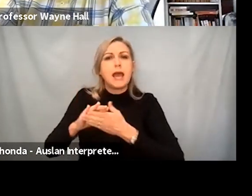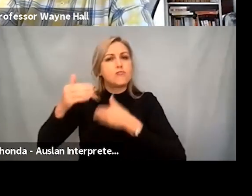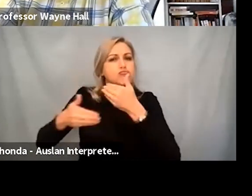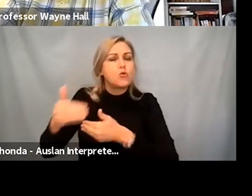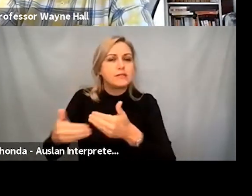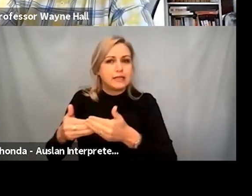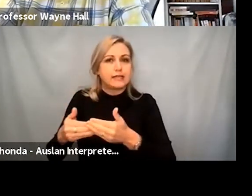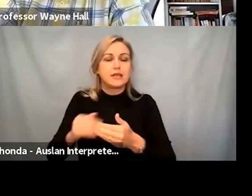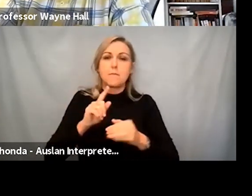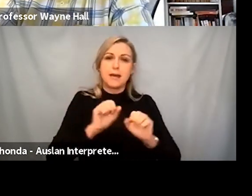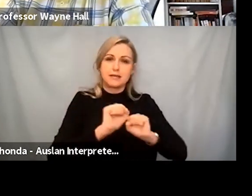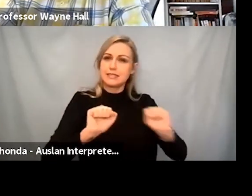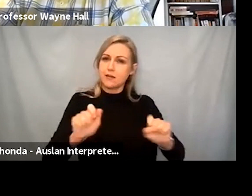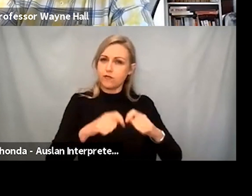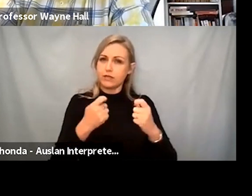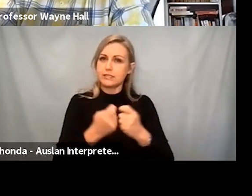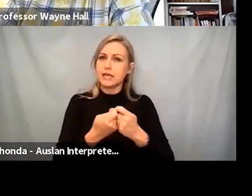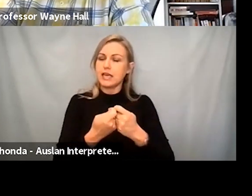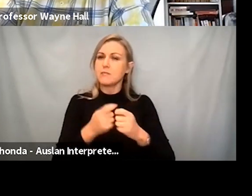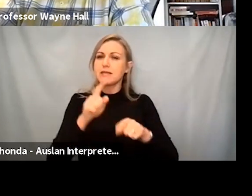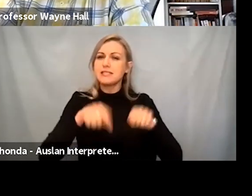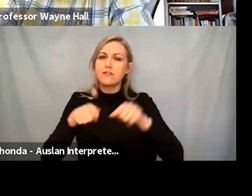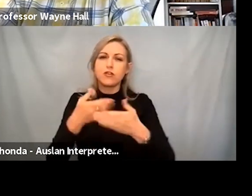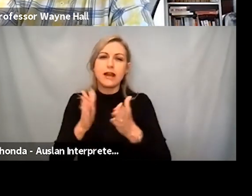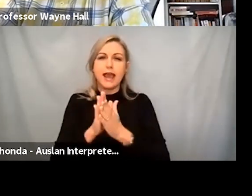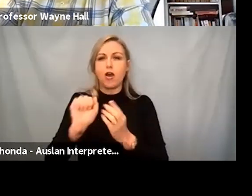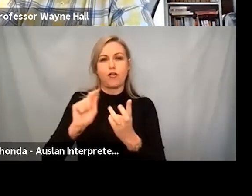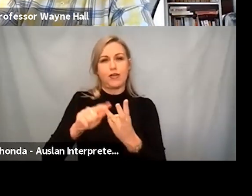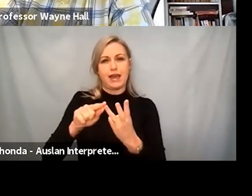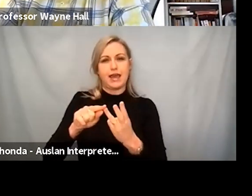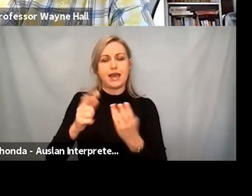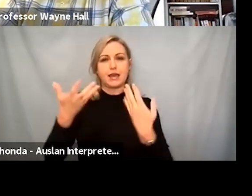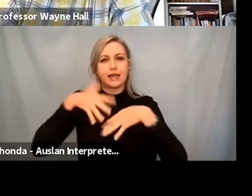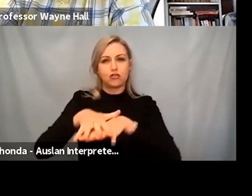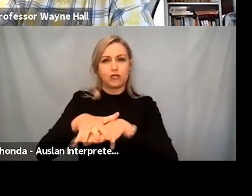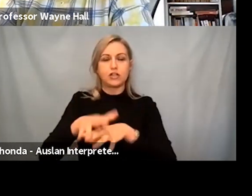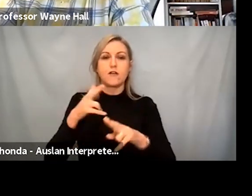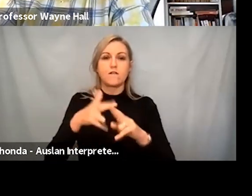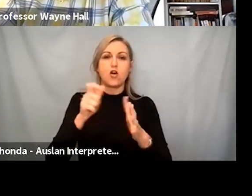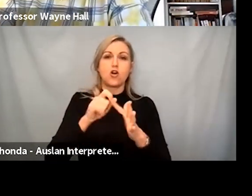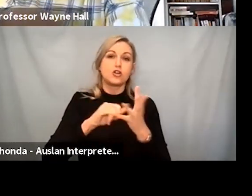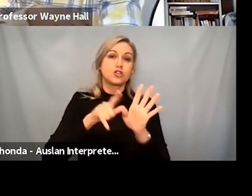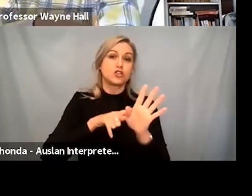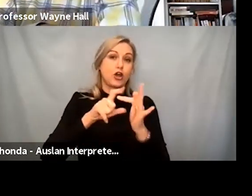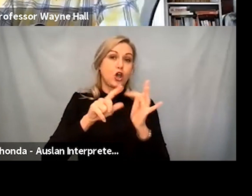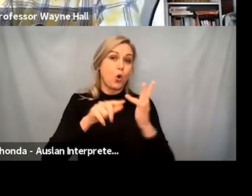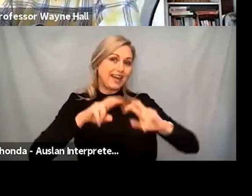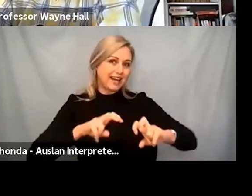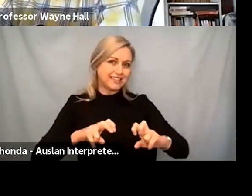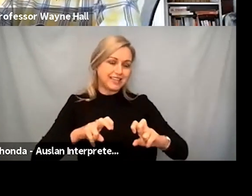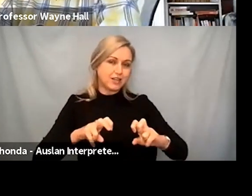Teams differ on how much integration work they do. In a psychoanalytic sense, you might say that